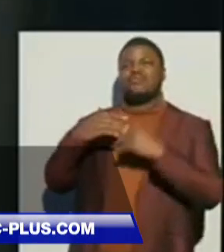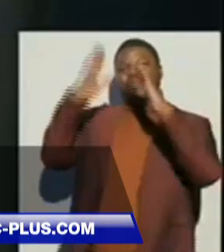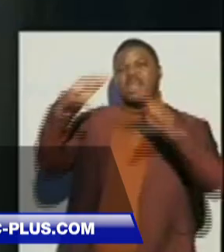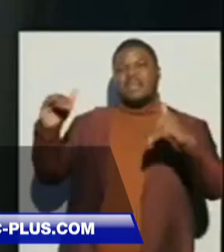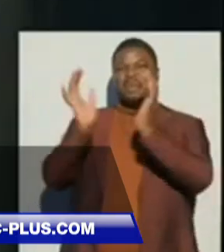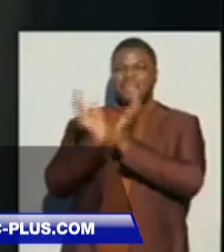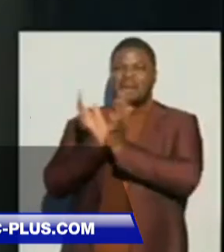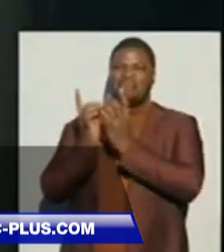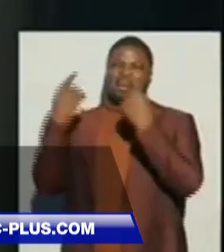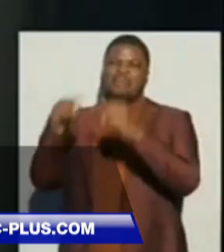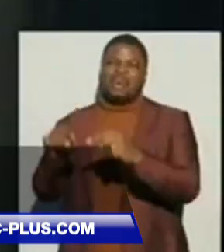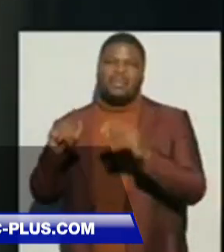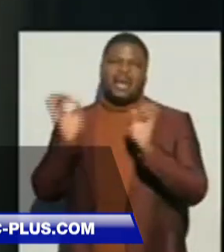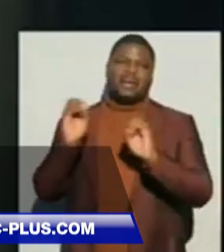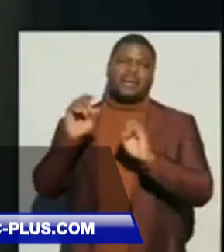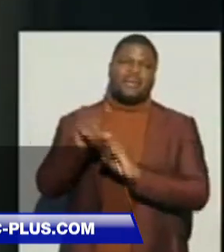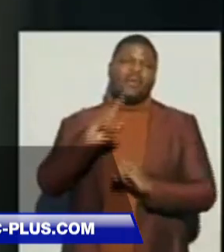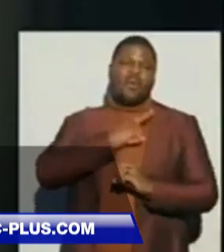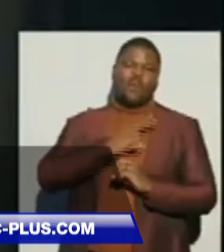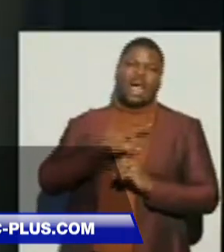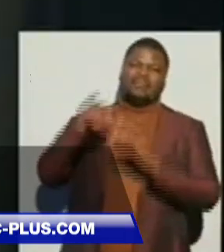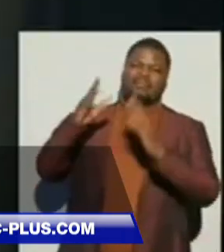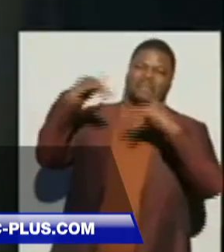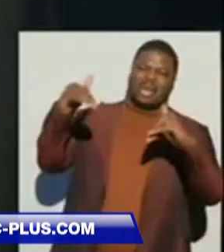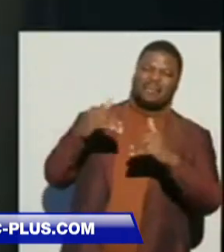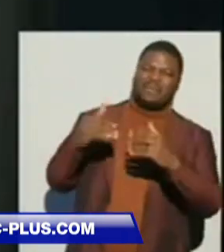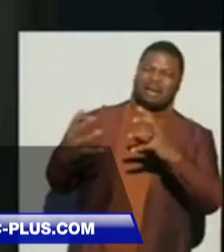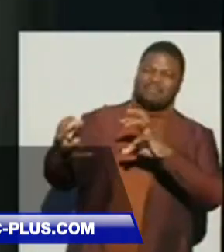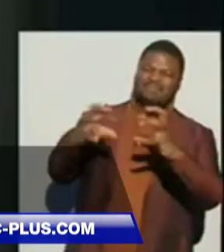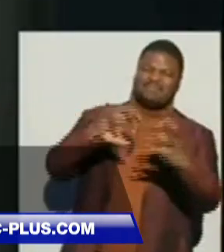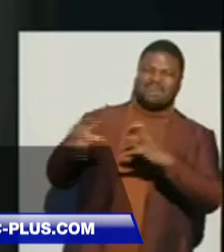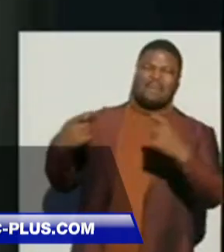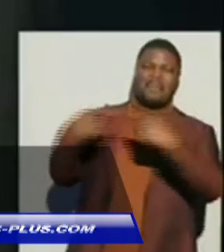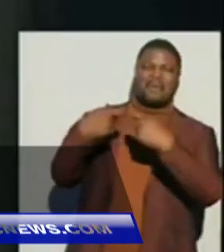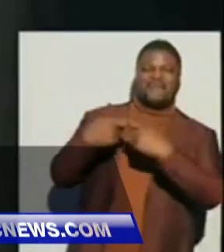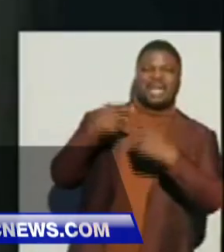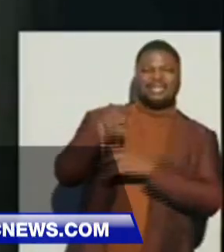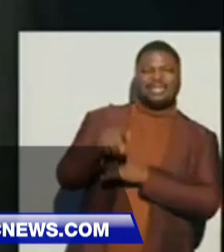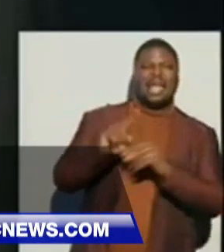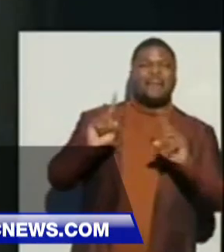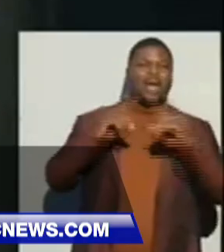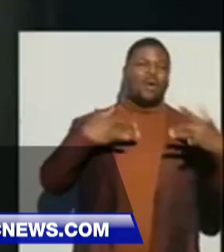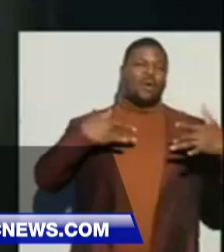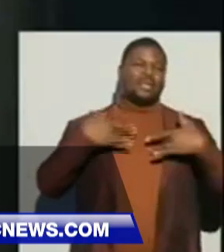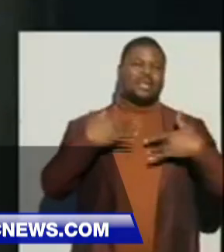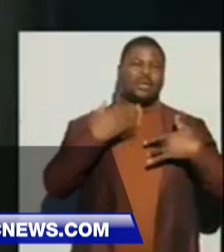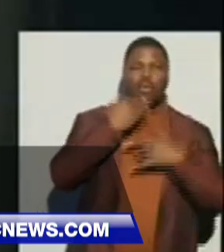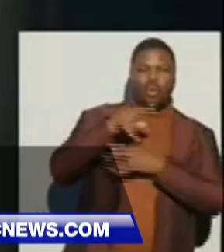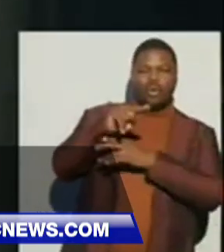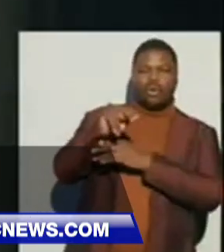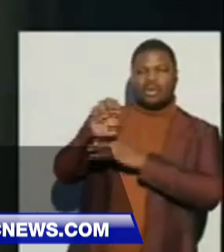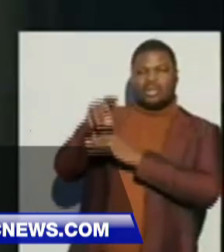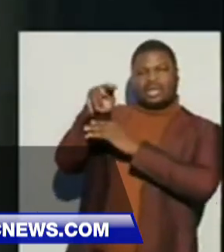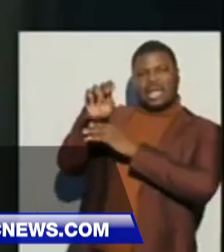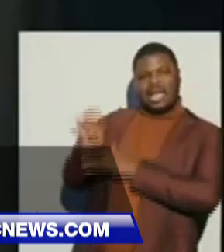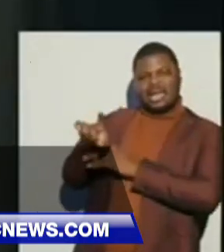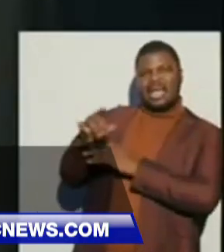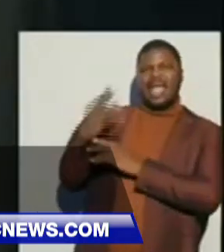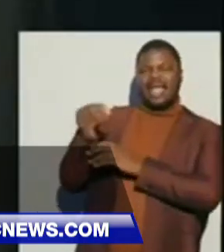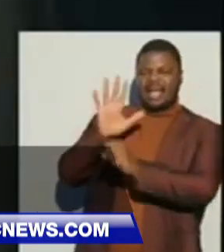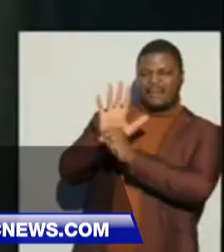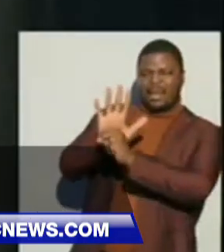because things were becoming difficult in cabinet. He was concerned that Minister Nene was being put under significant pressure by the